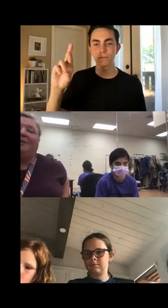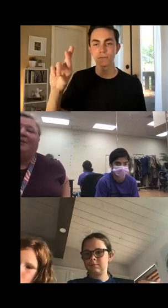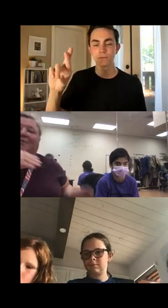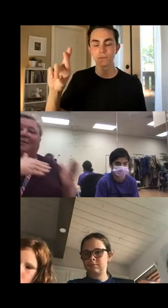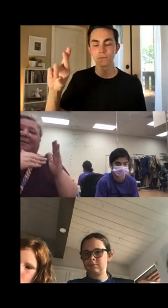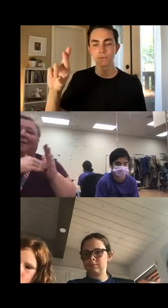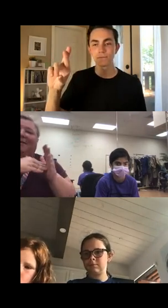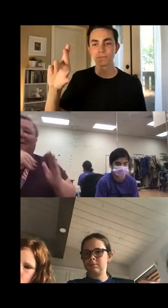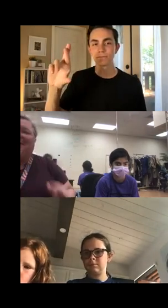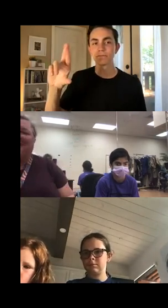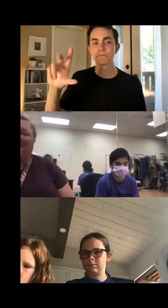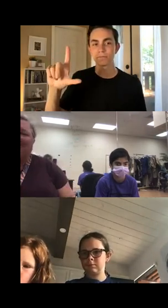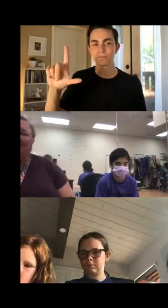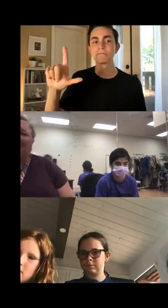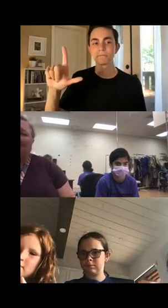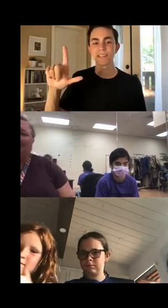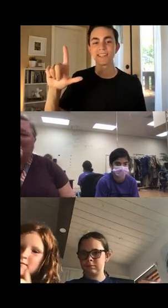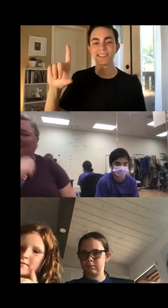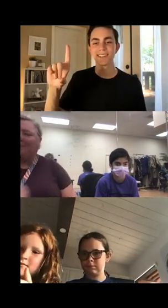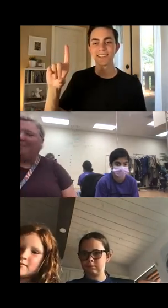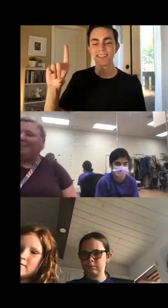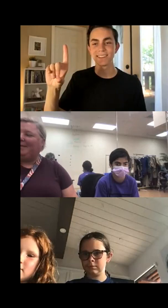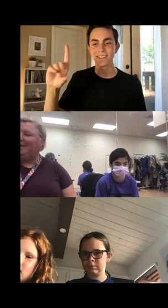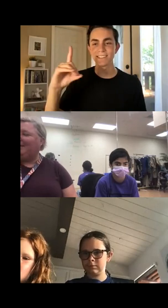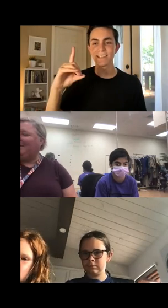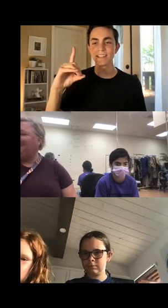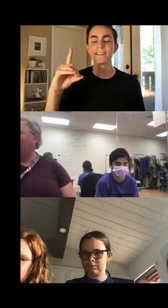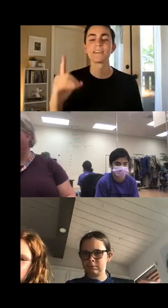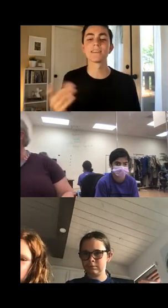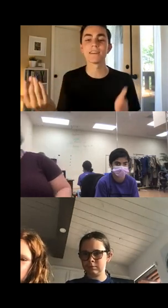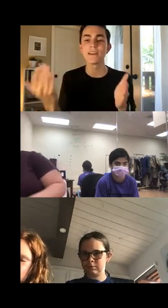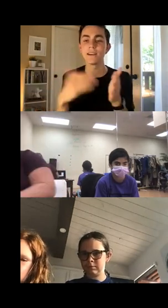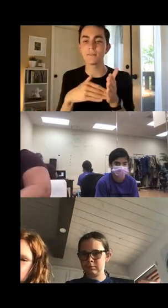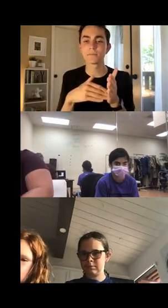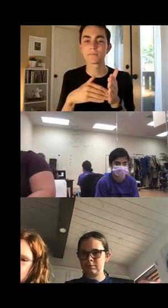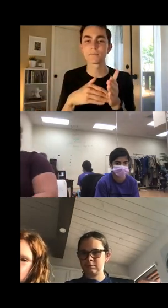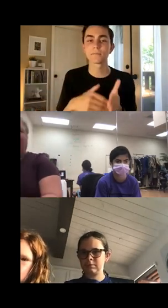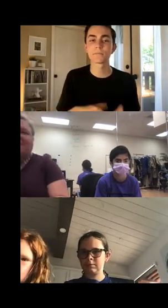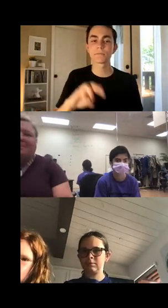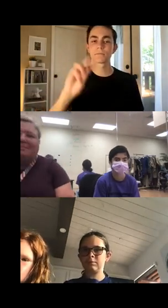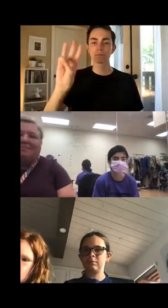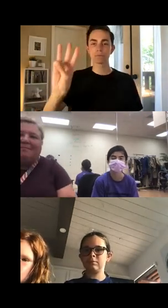Wait, hold on. Start over. Okay. That's the end. Again.